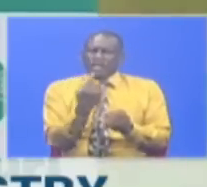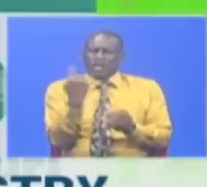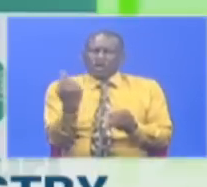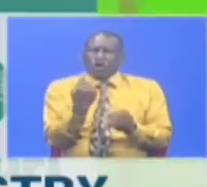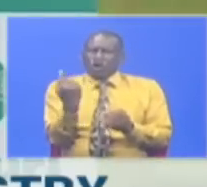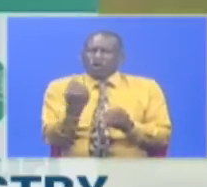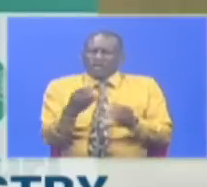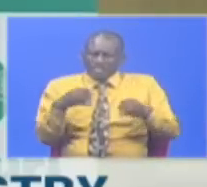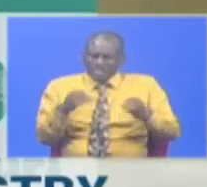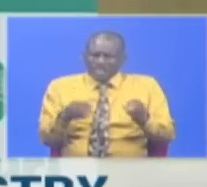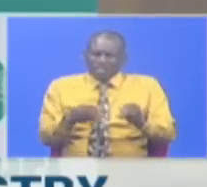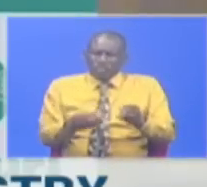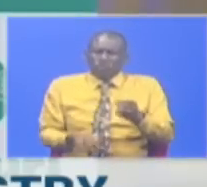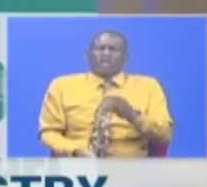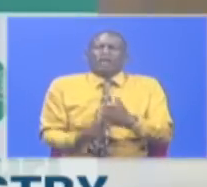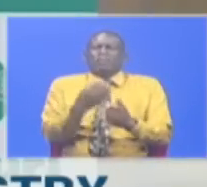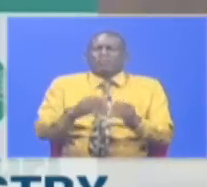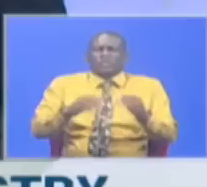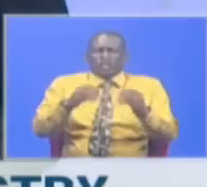affordable housing and the Big Four agenda.